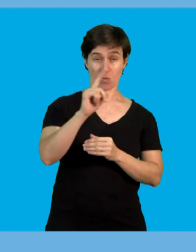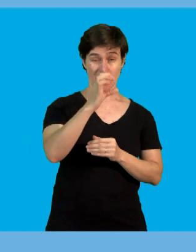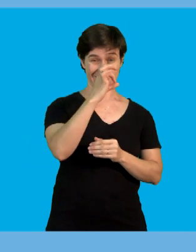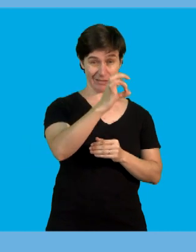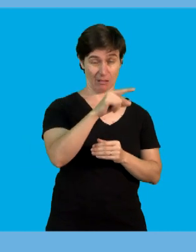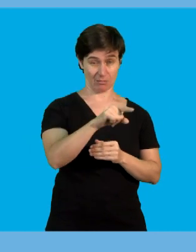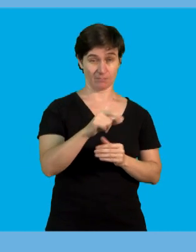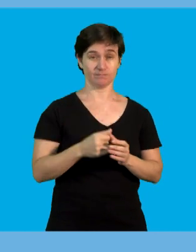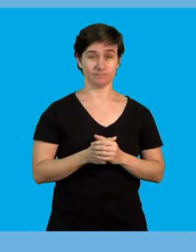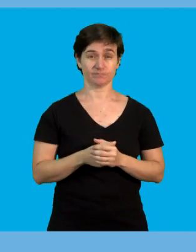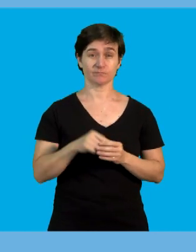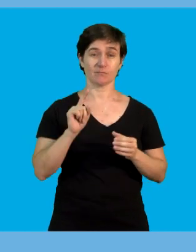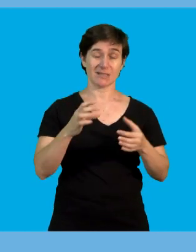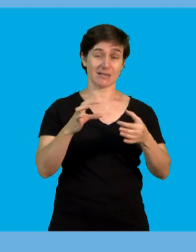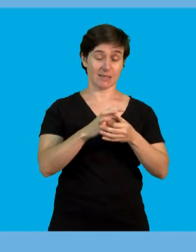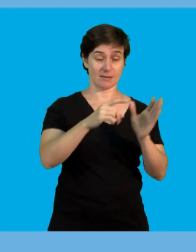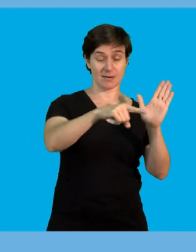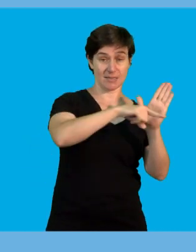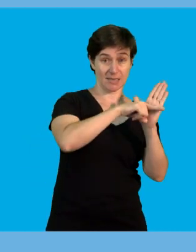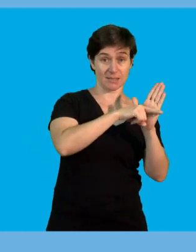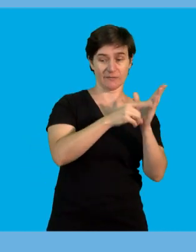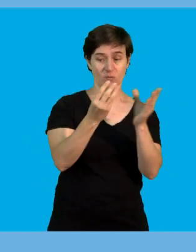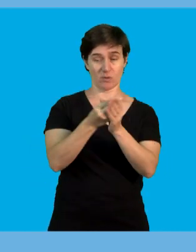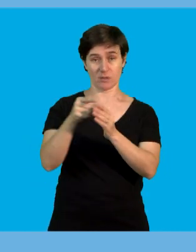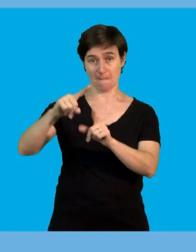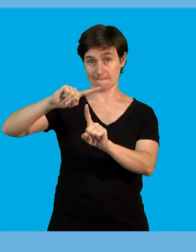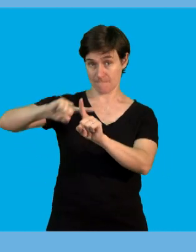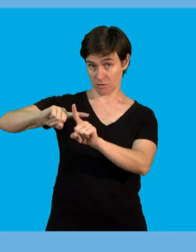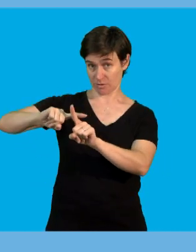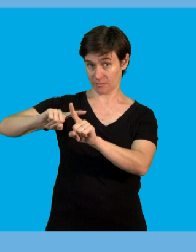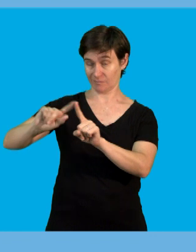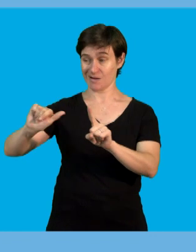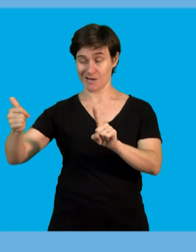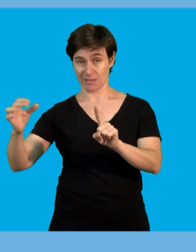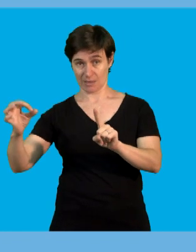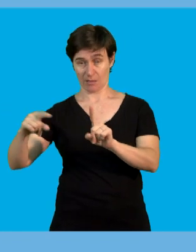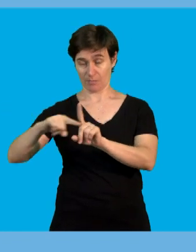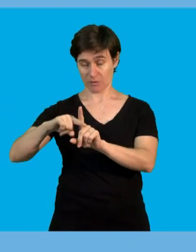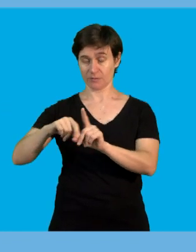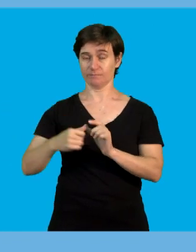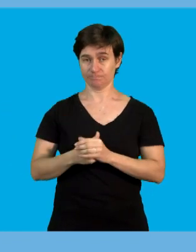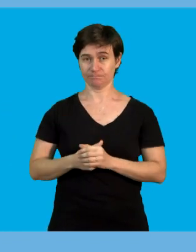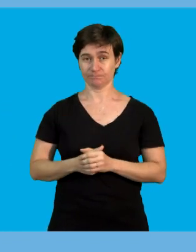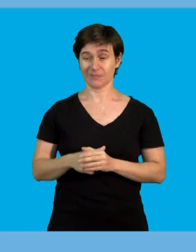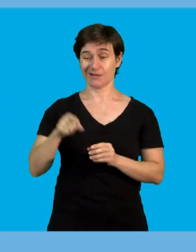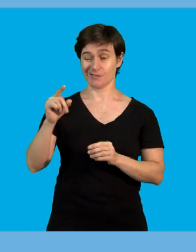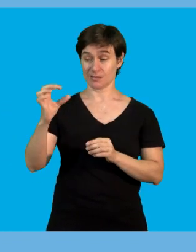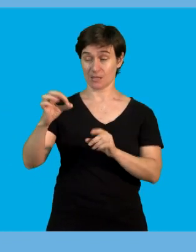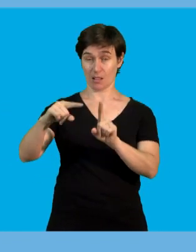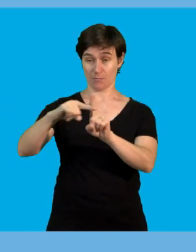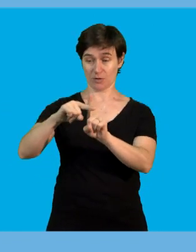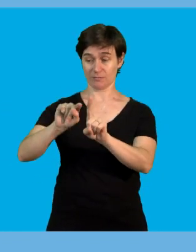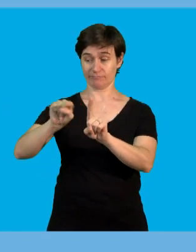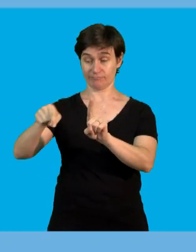series in a circuit, we're going to connect a negative terminal to the positive terminal of a second cell, and then connecting this cell's negative